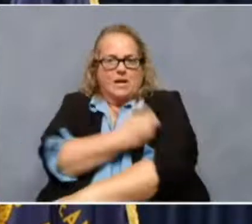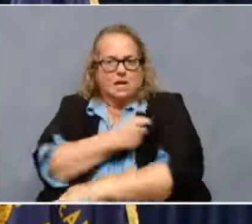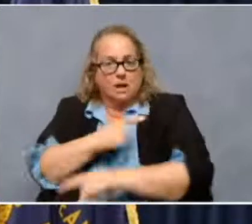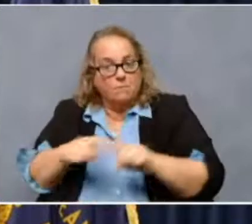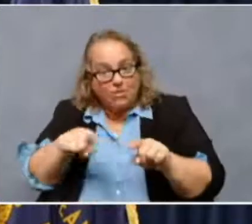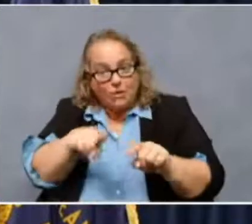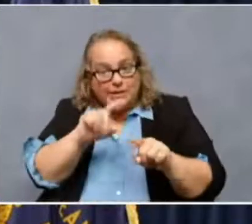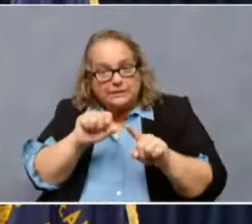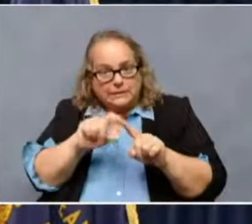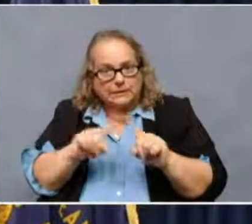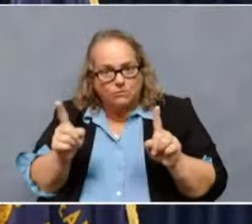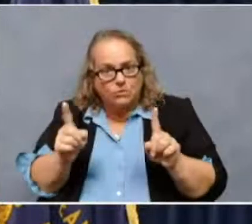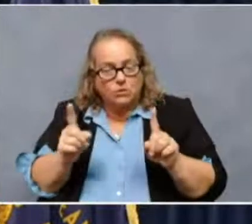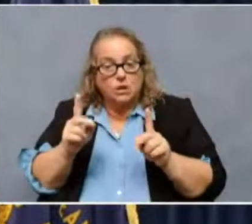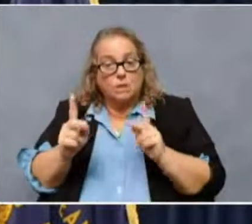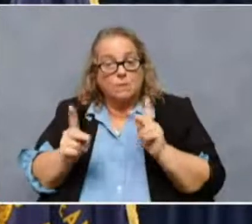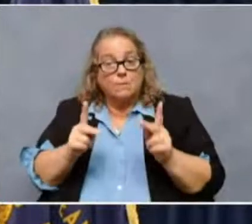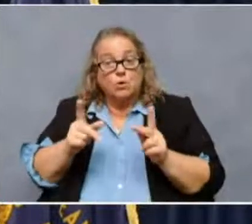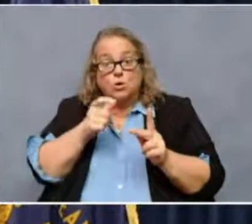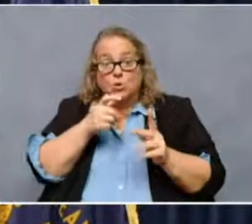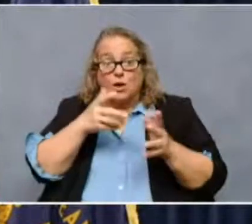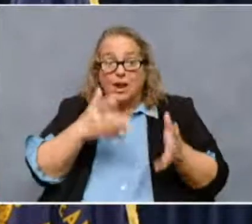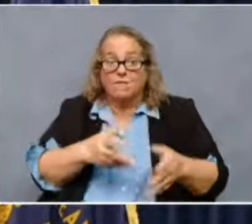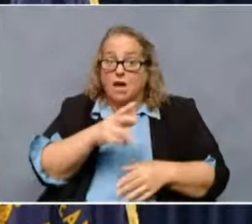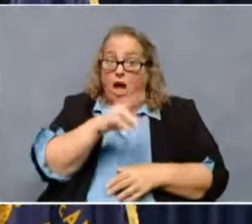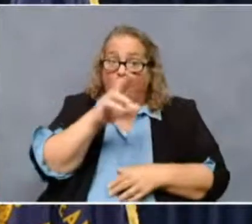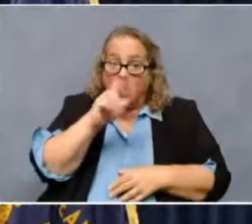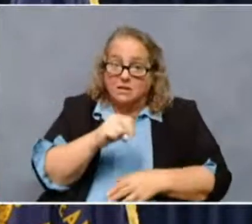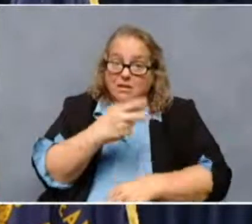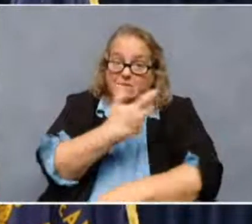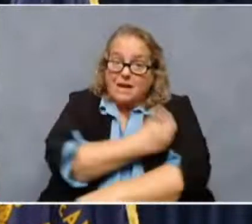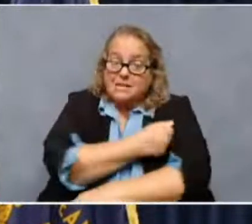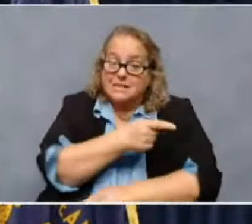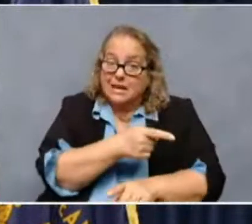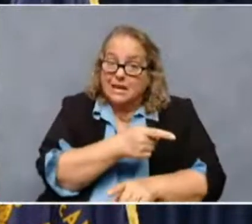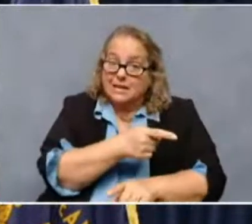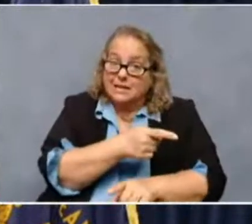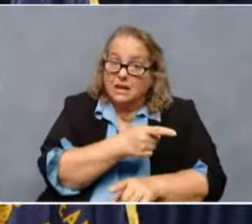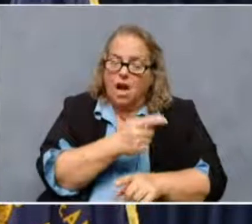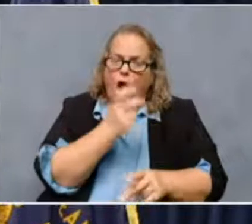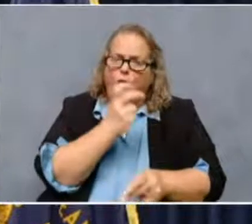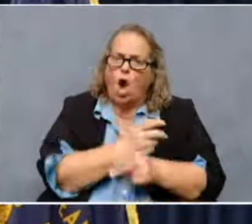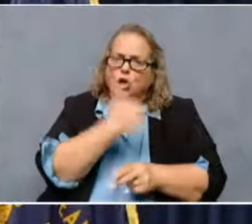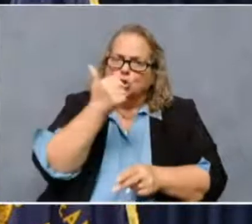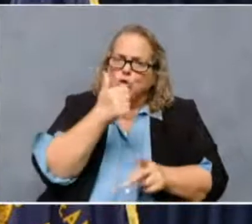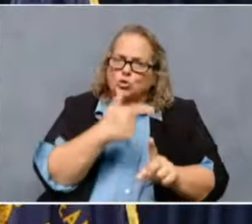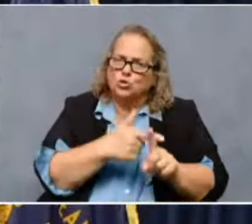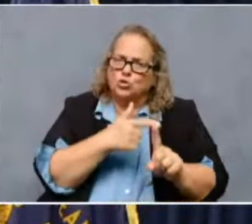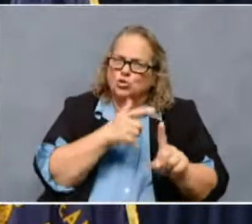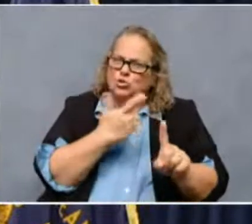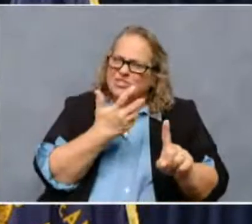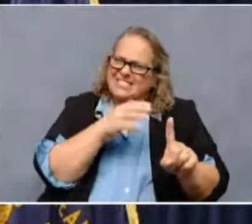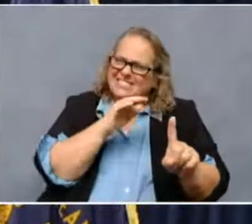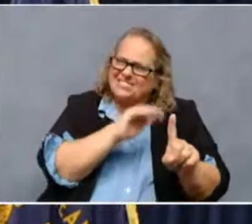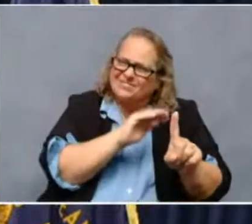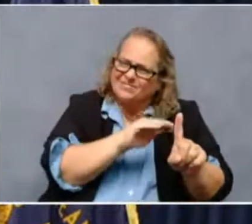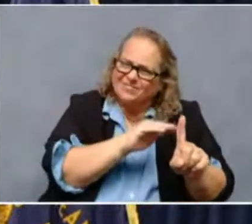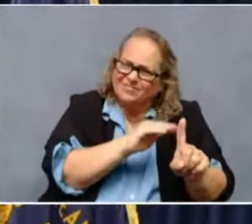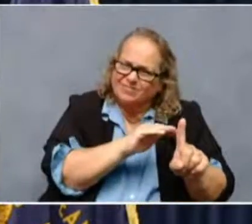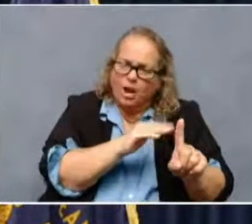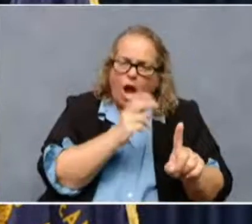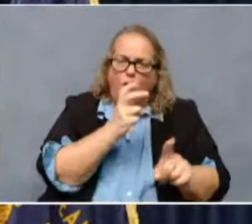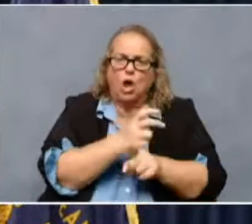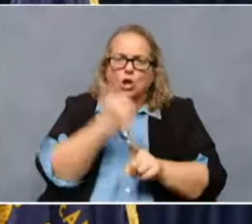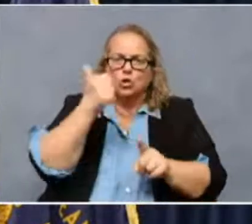is unvaccinated is harder to reach or harder to convince. But everybody out there that has gotten